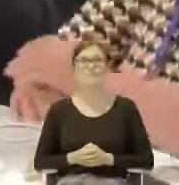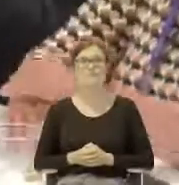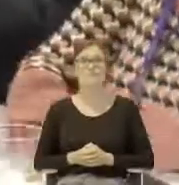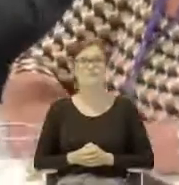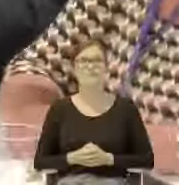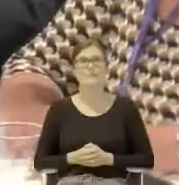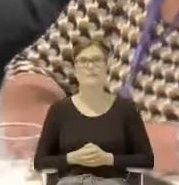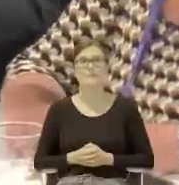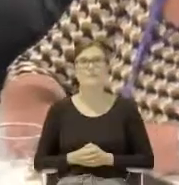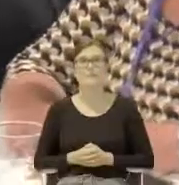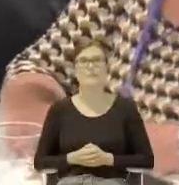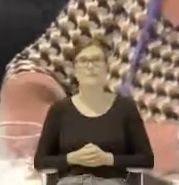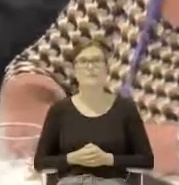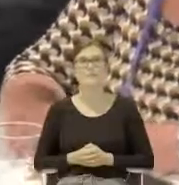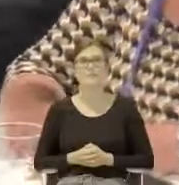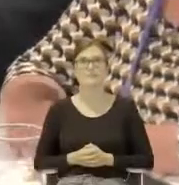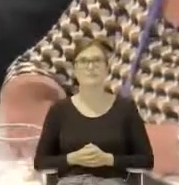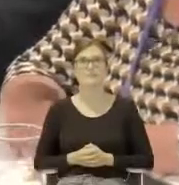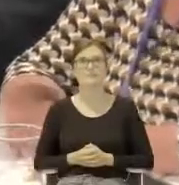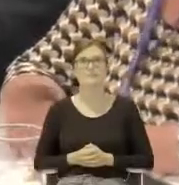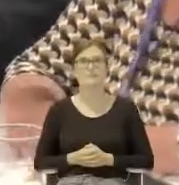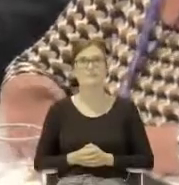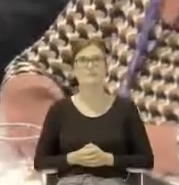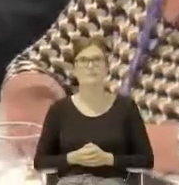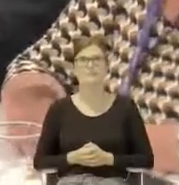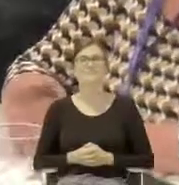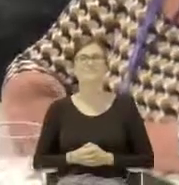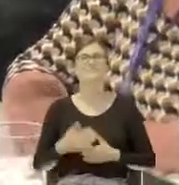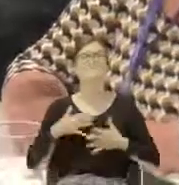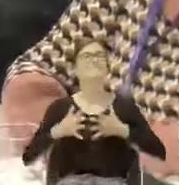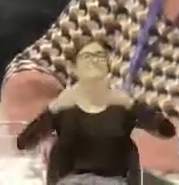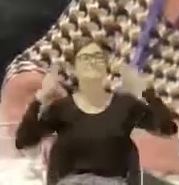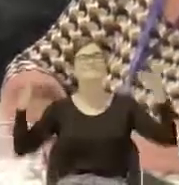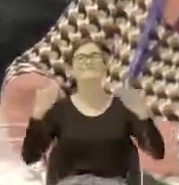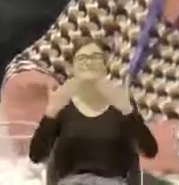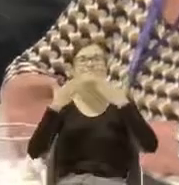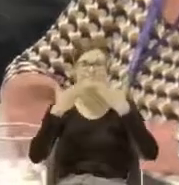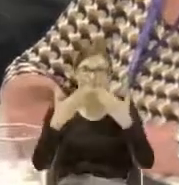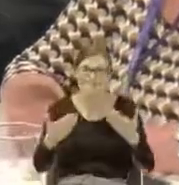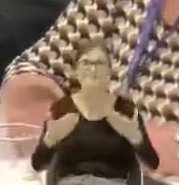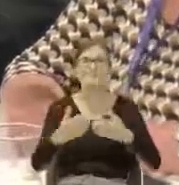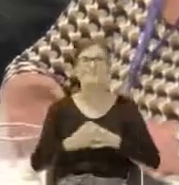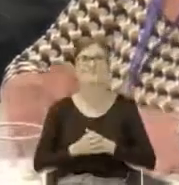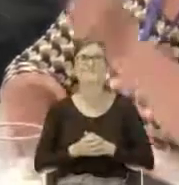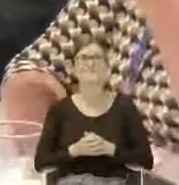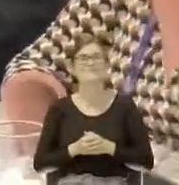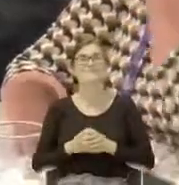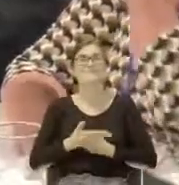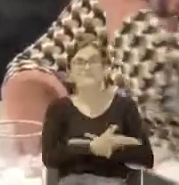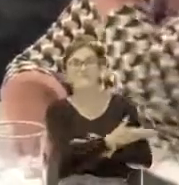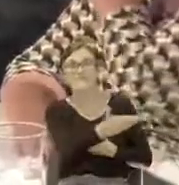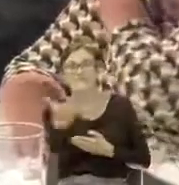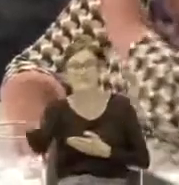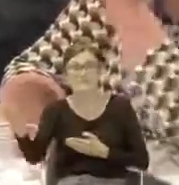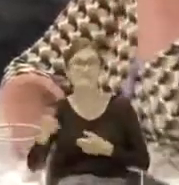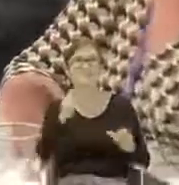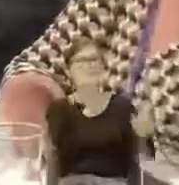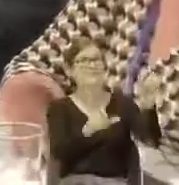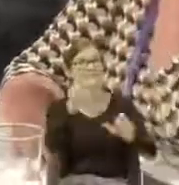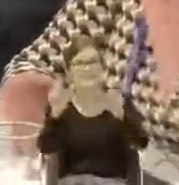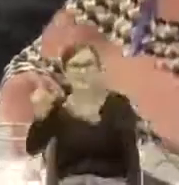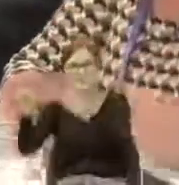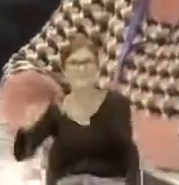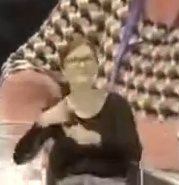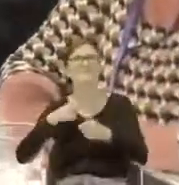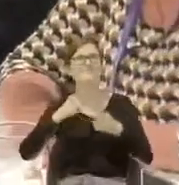Thank you very much, my friend, my sister, and partner in crime, Emilia, and Excellencies, Honorable